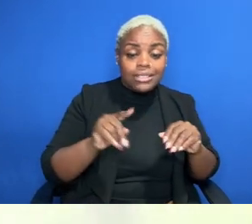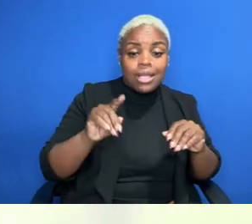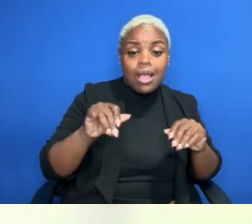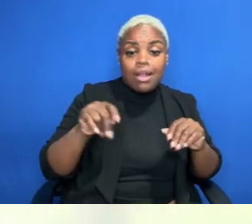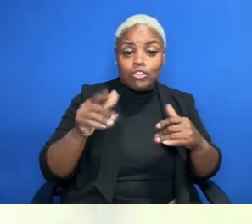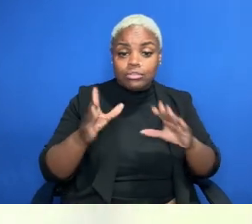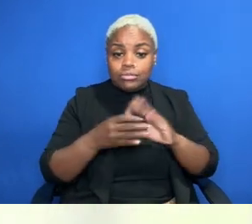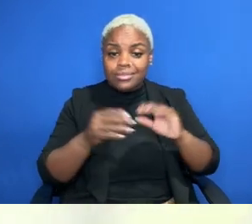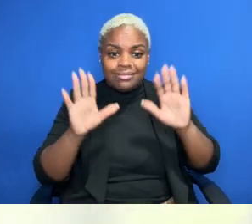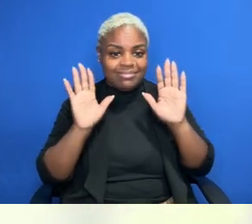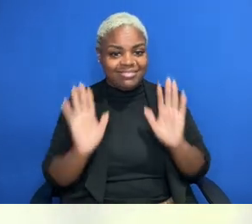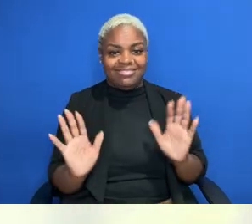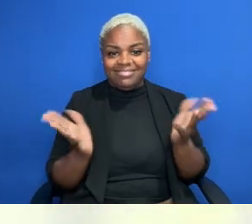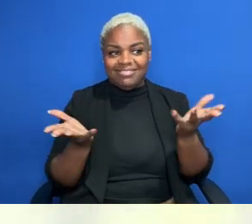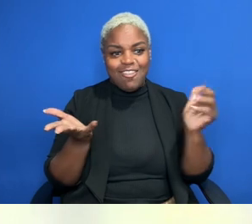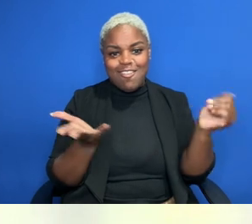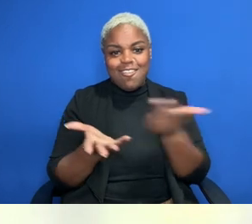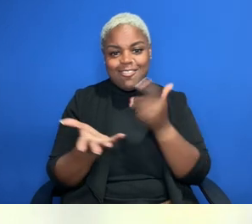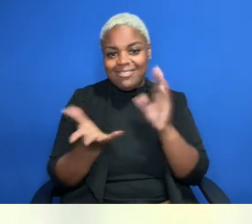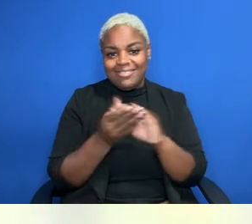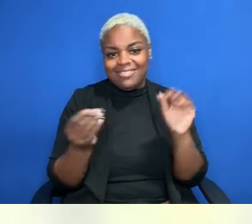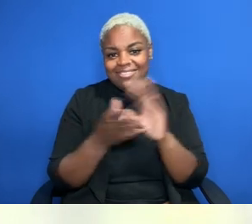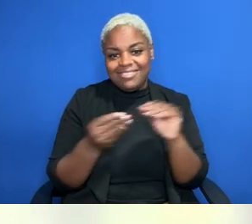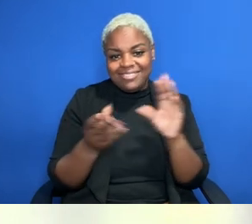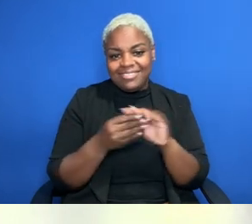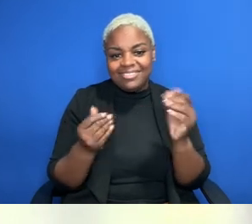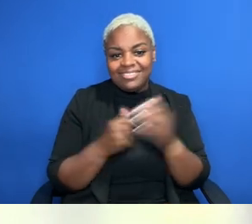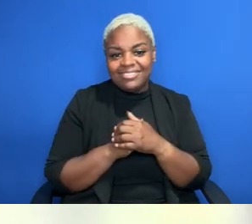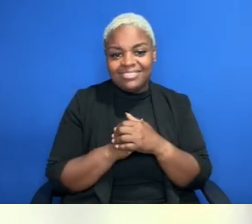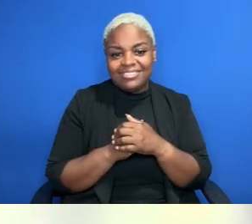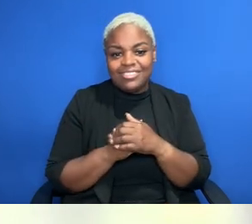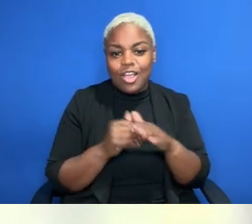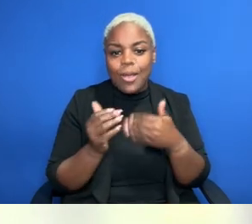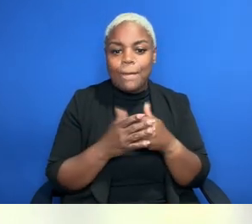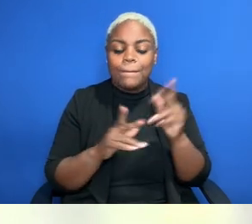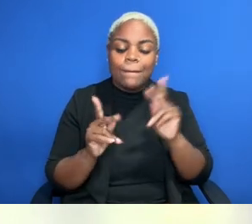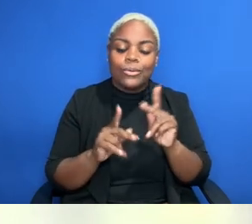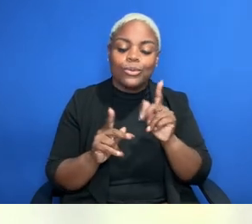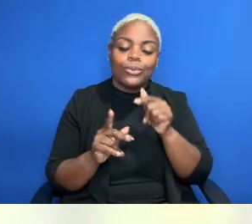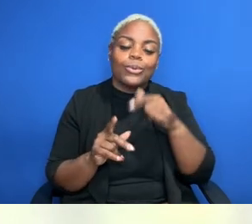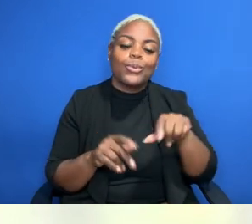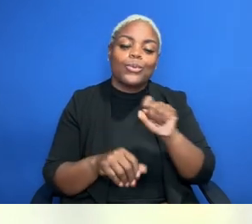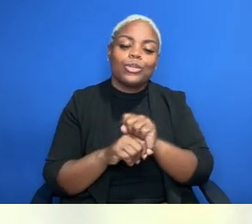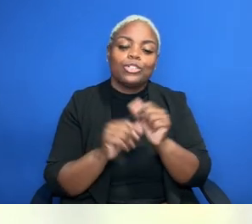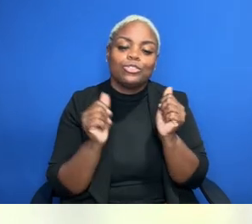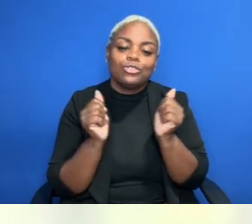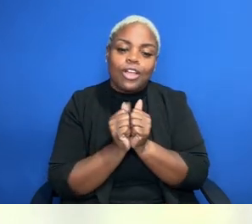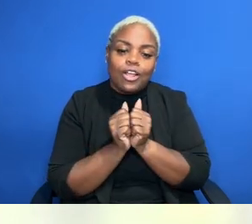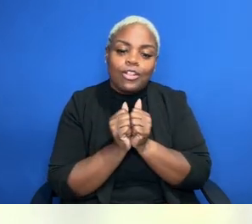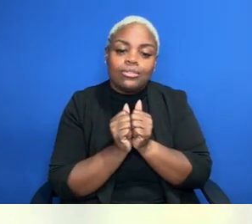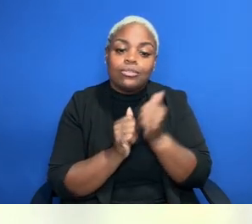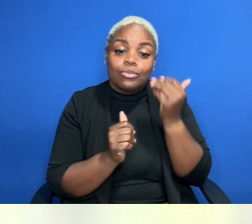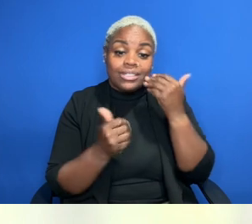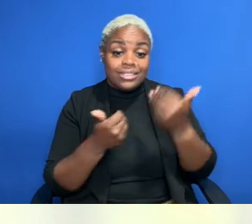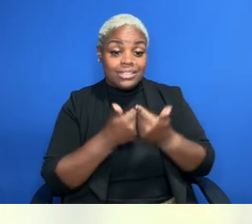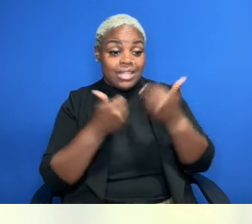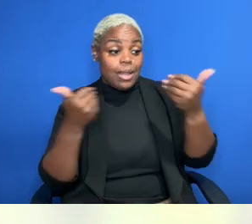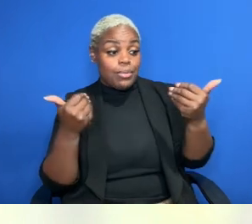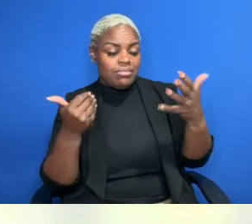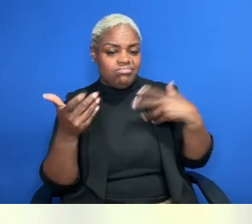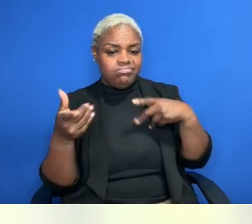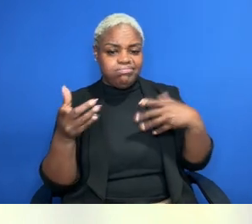it, Leslie said it, Maureen has said it, Dina has said it. It's all about people working together.